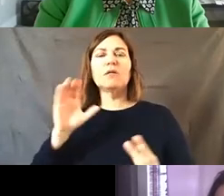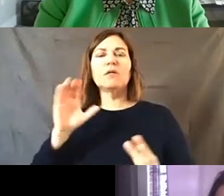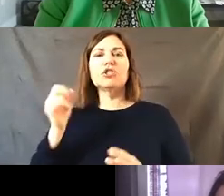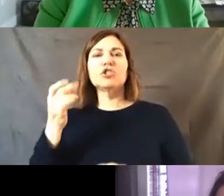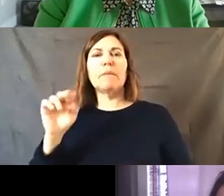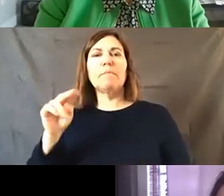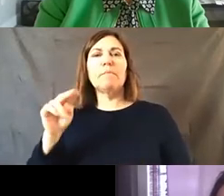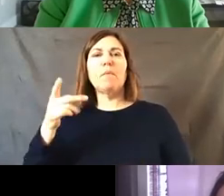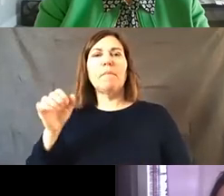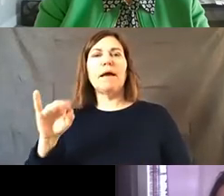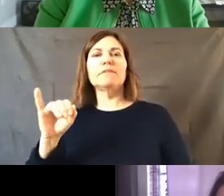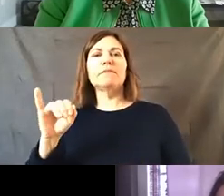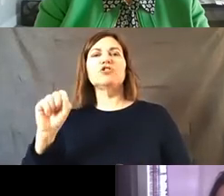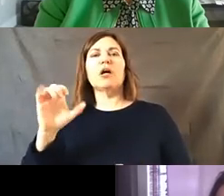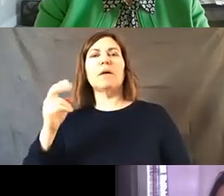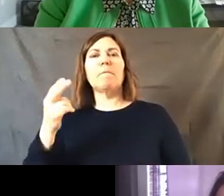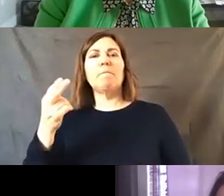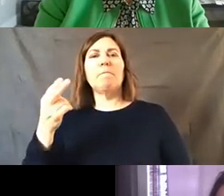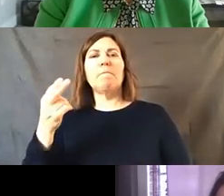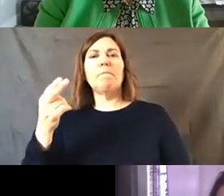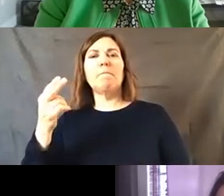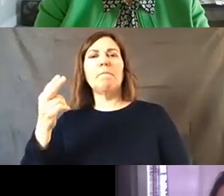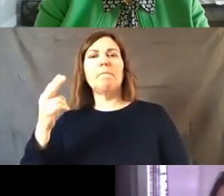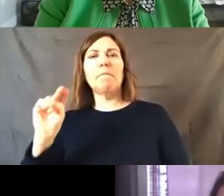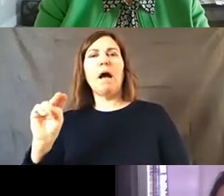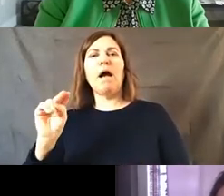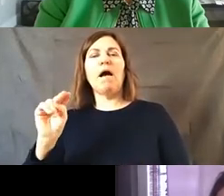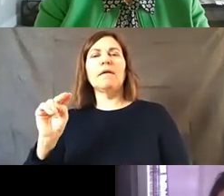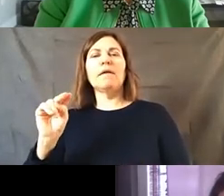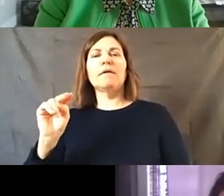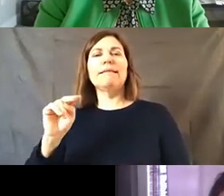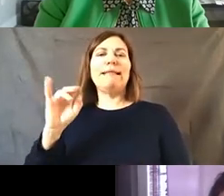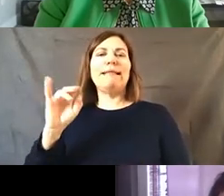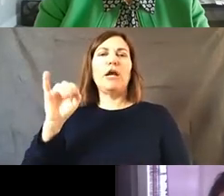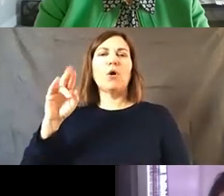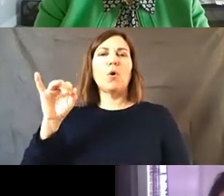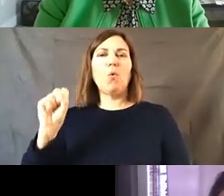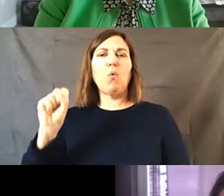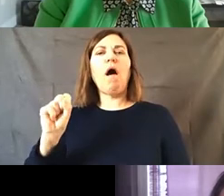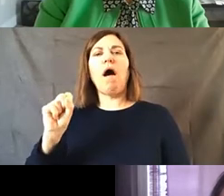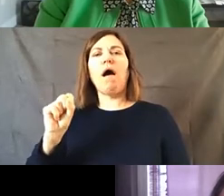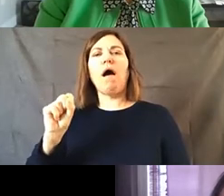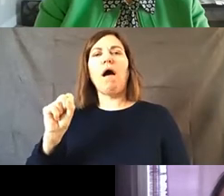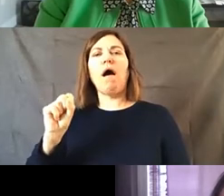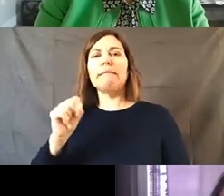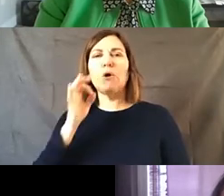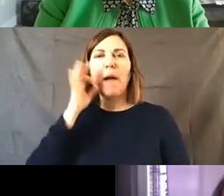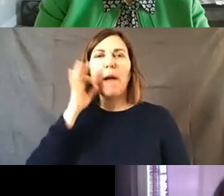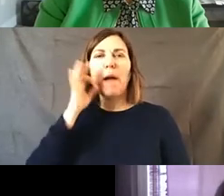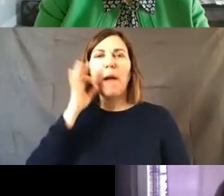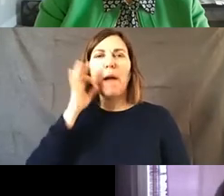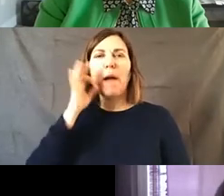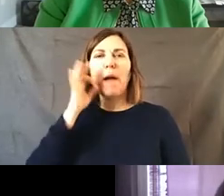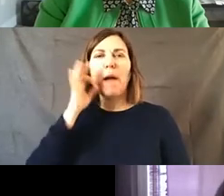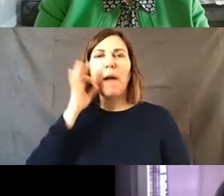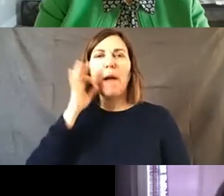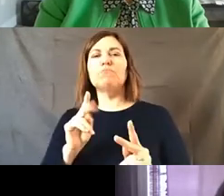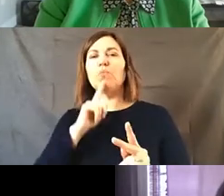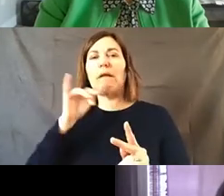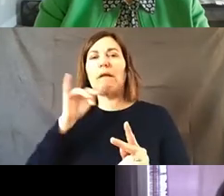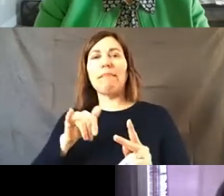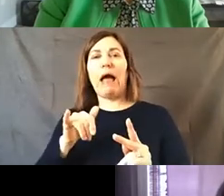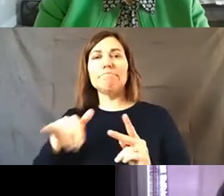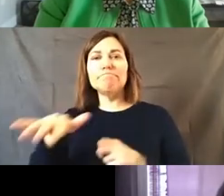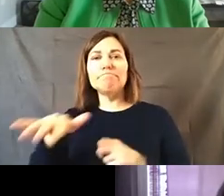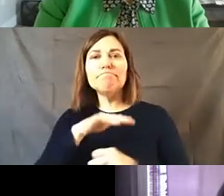Chakmam Yahalahi of the Iroquois Confederacy of Aborigine American People. In the so-called territory, Pittsburgh, Pennsylvania, we call